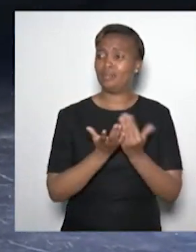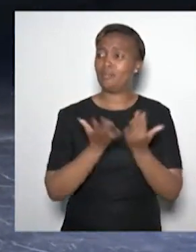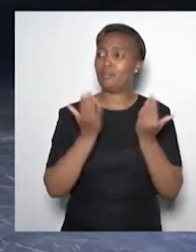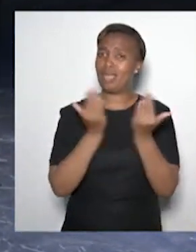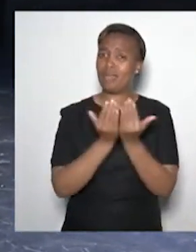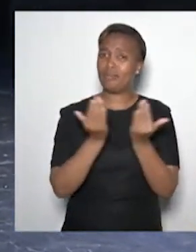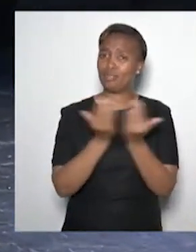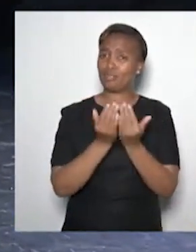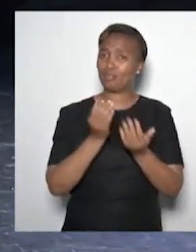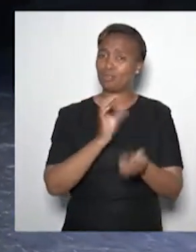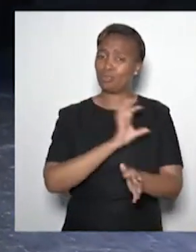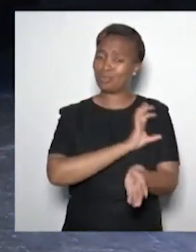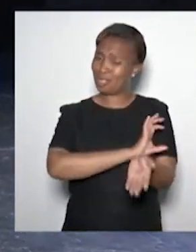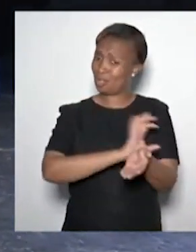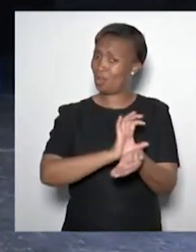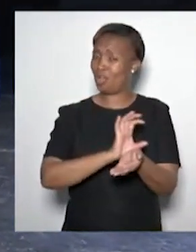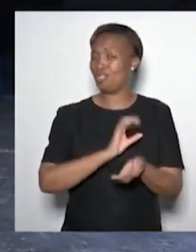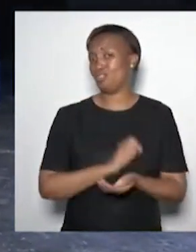Bible colleges.